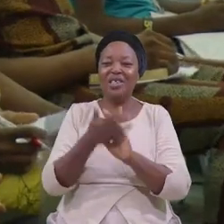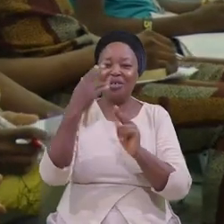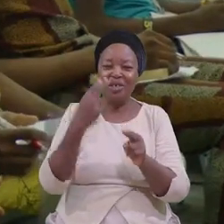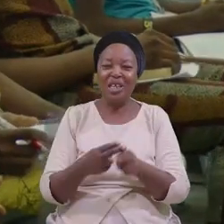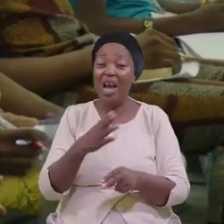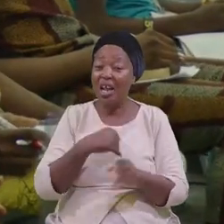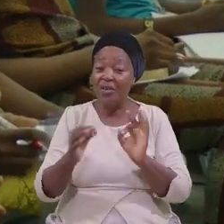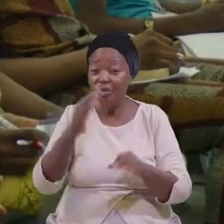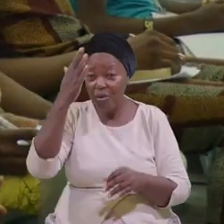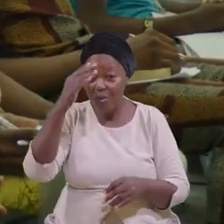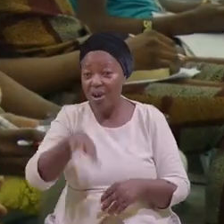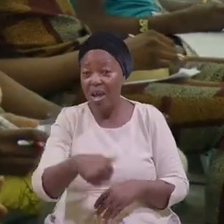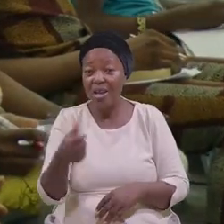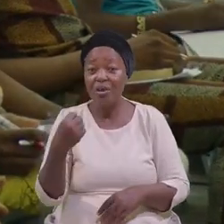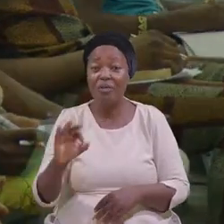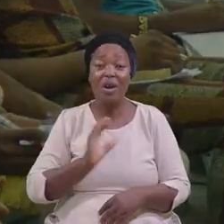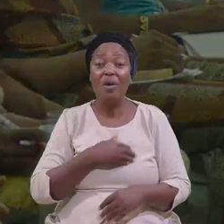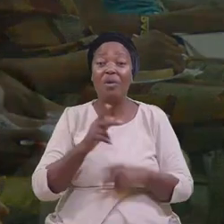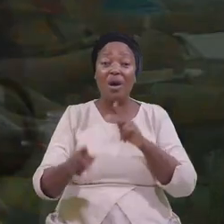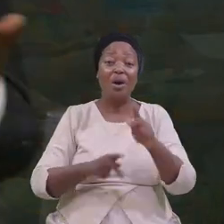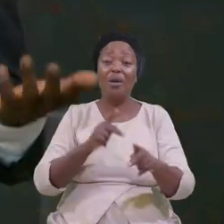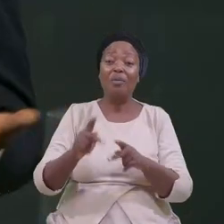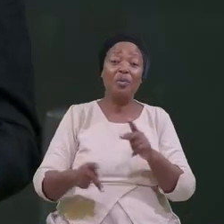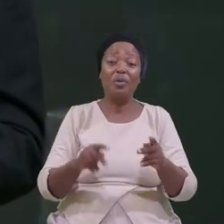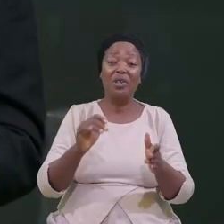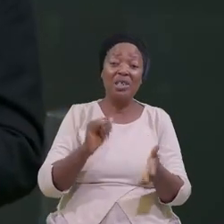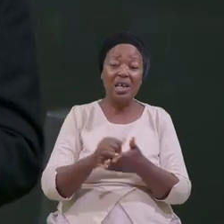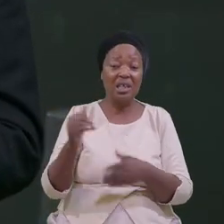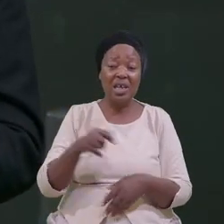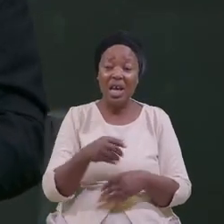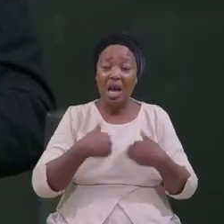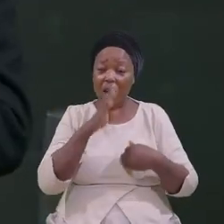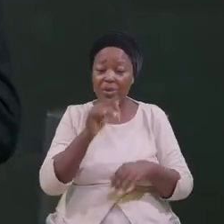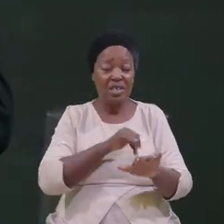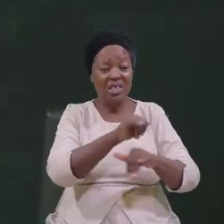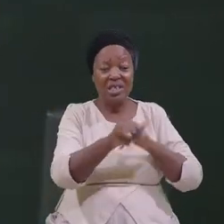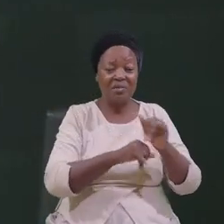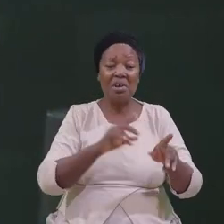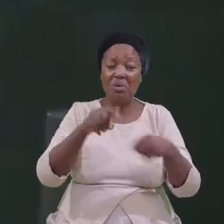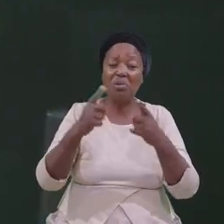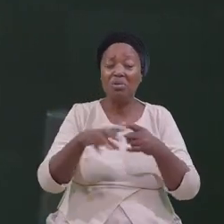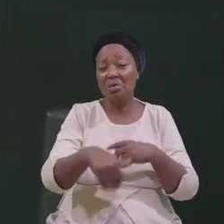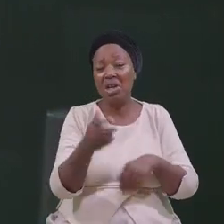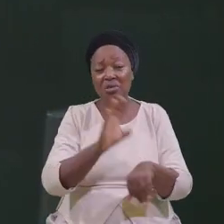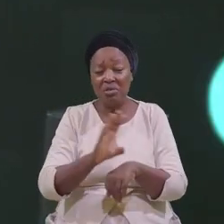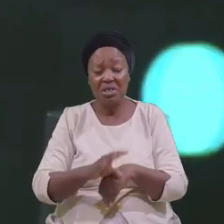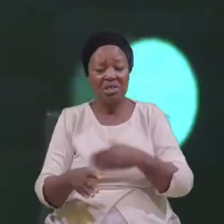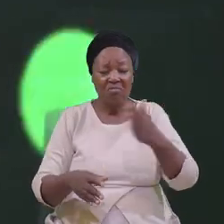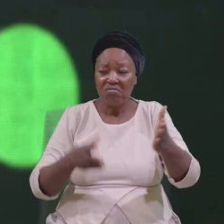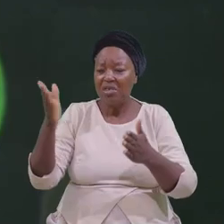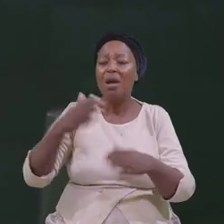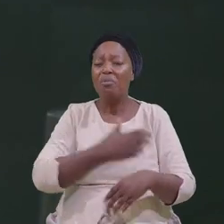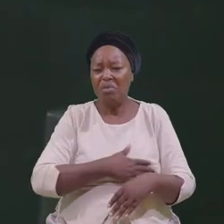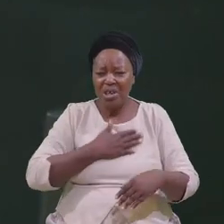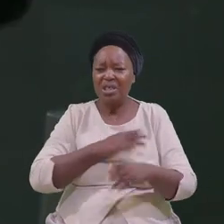you know any of our people that were deceived and they've gone here, they've gone there, go after